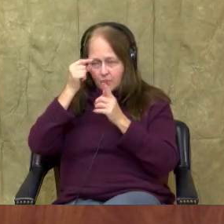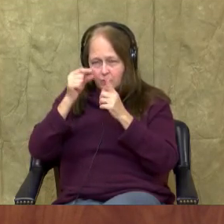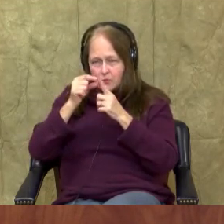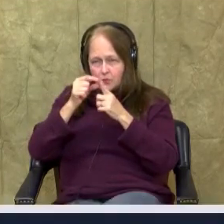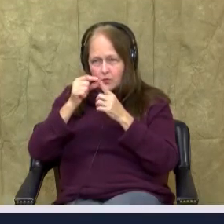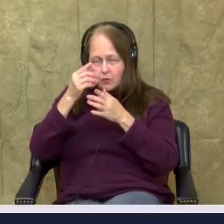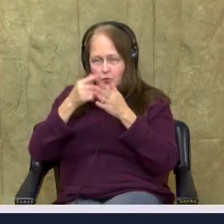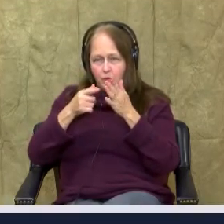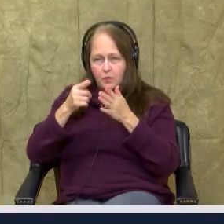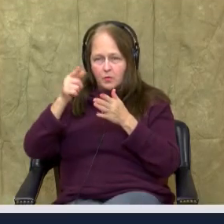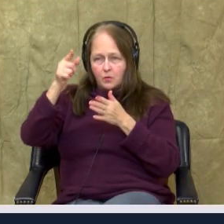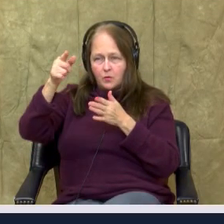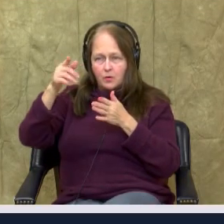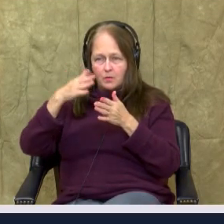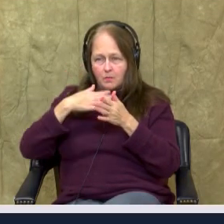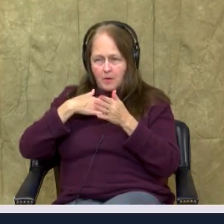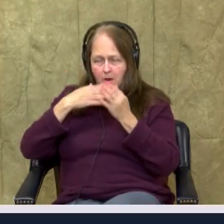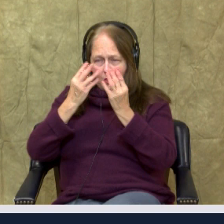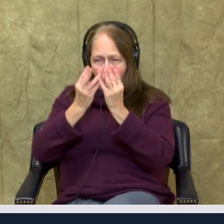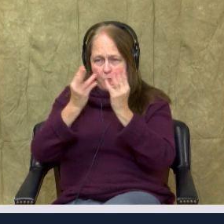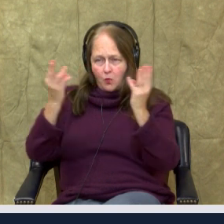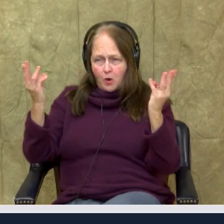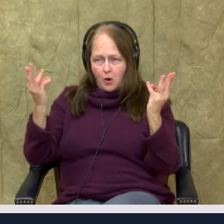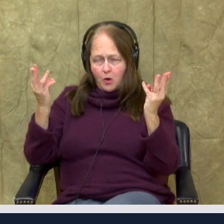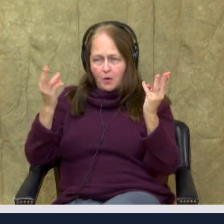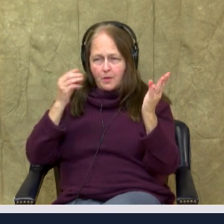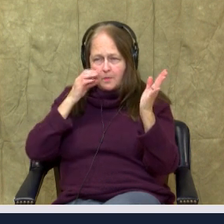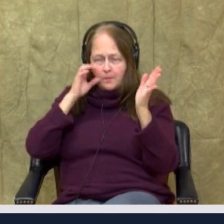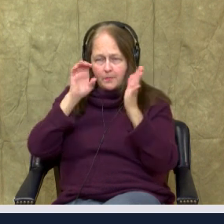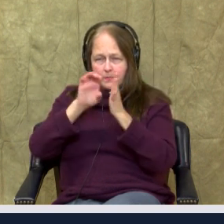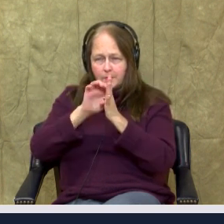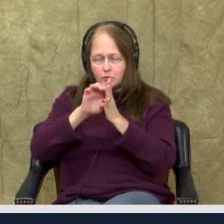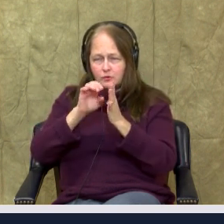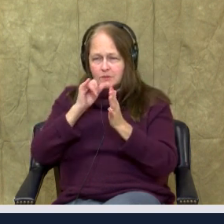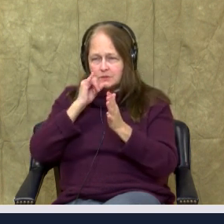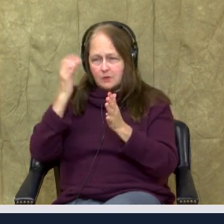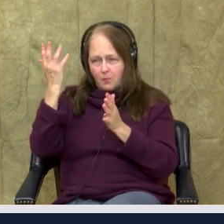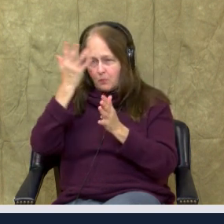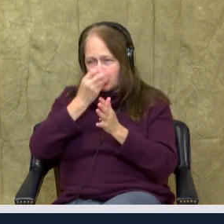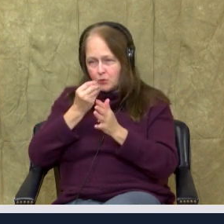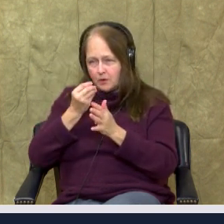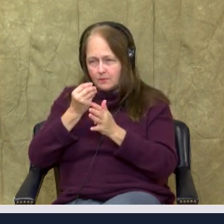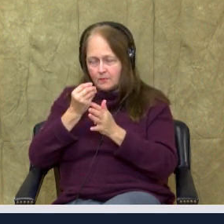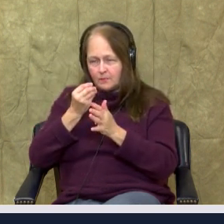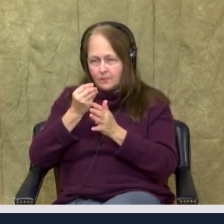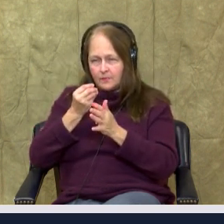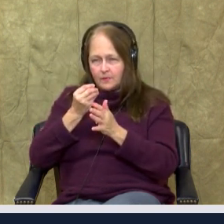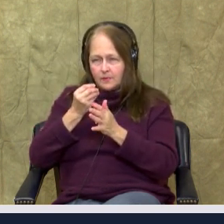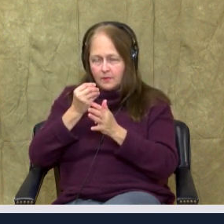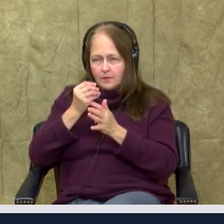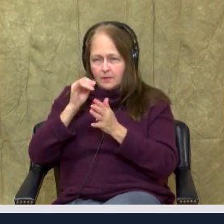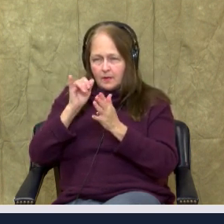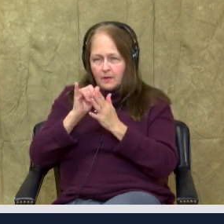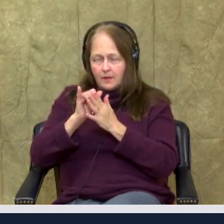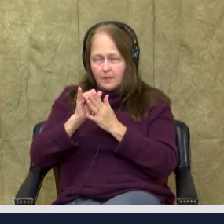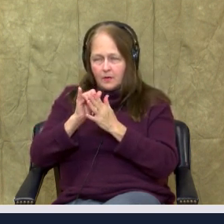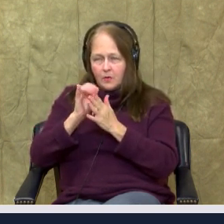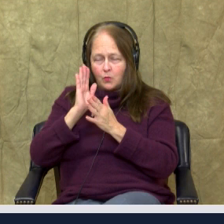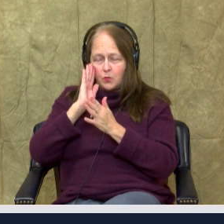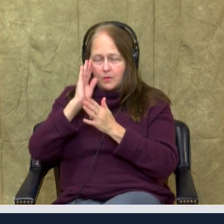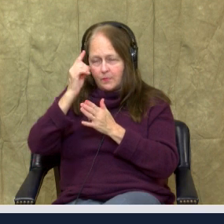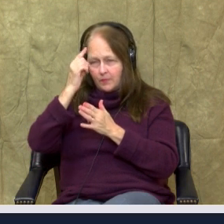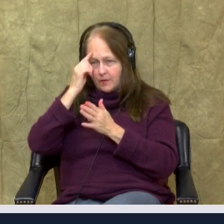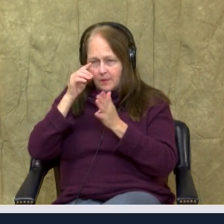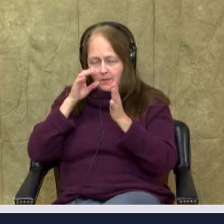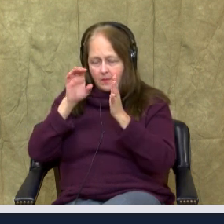what might go up on my wall, a picture that I think is pretty, right? And it does say quaint. So I'm going to think